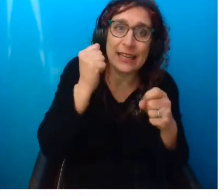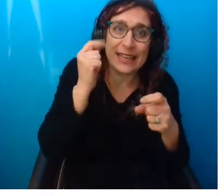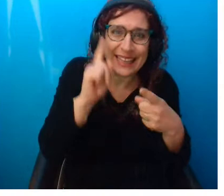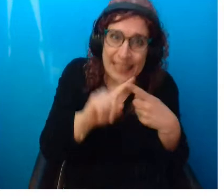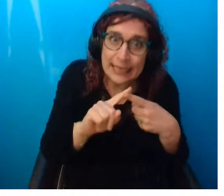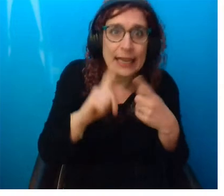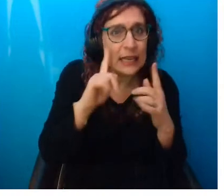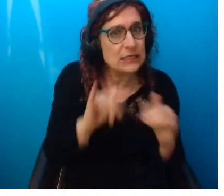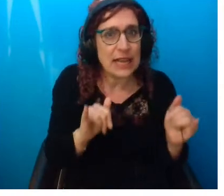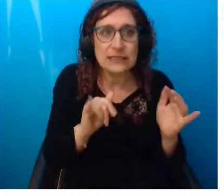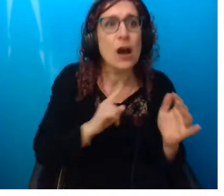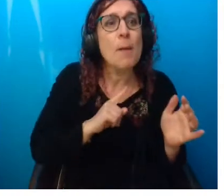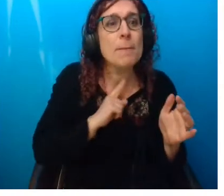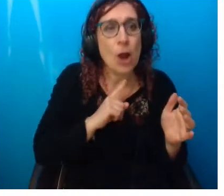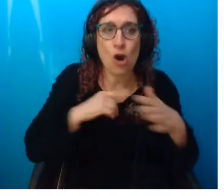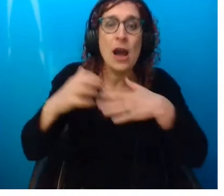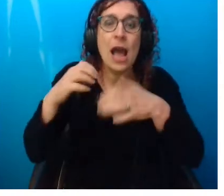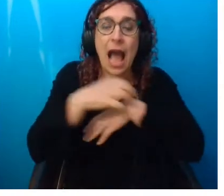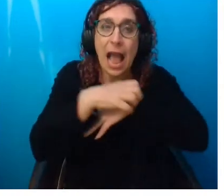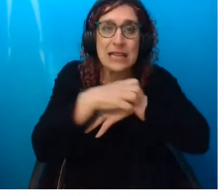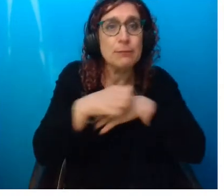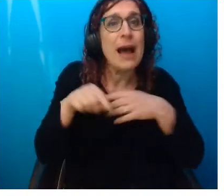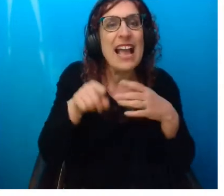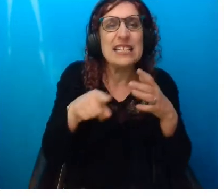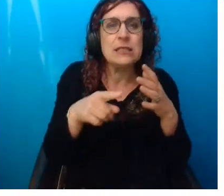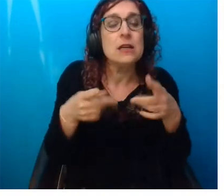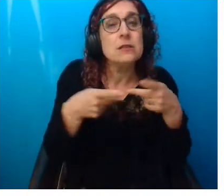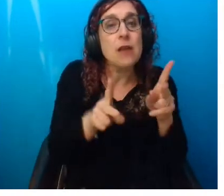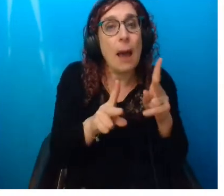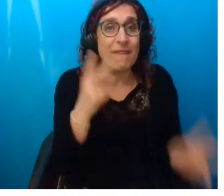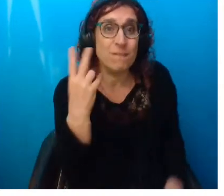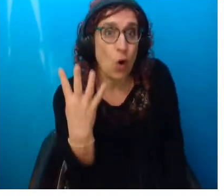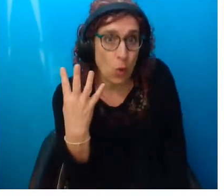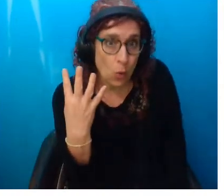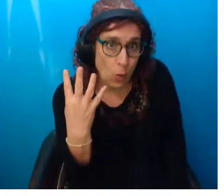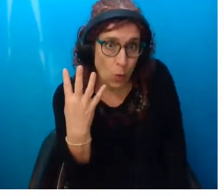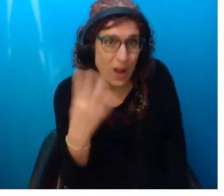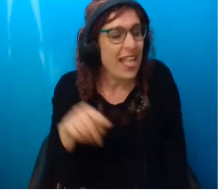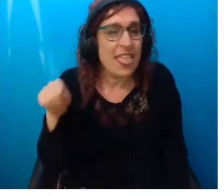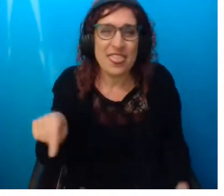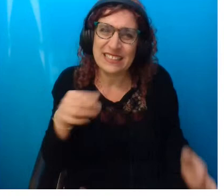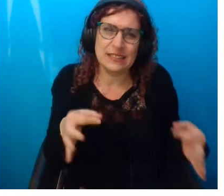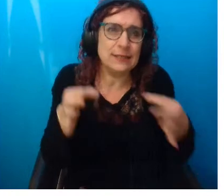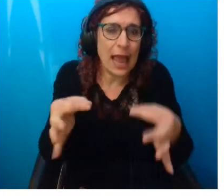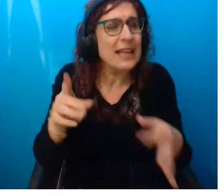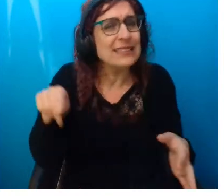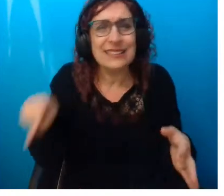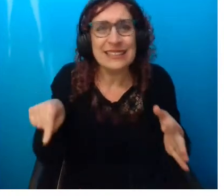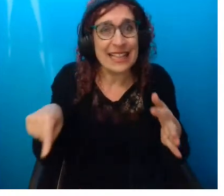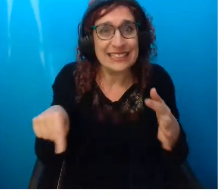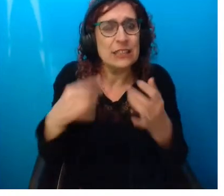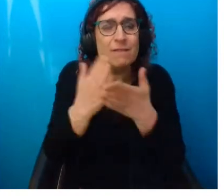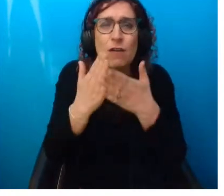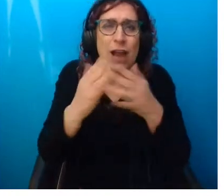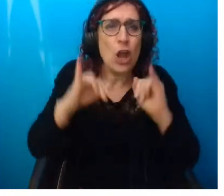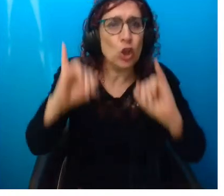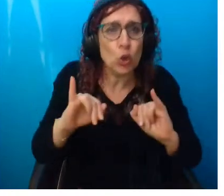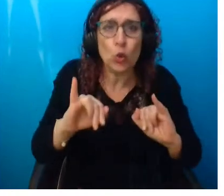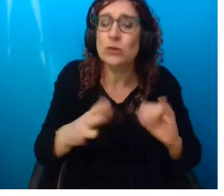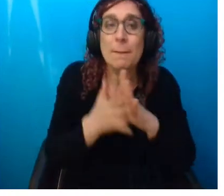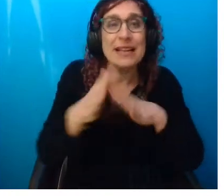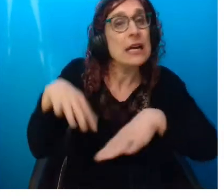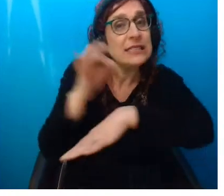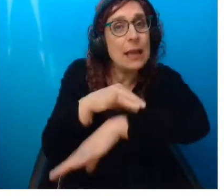eczema is a type 4 delayed allergy, these acute ones. So skin prick testing in eczema is only done